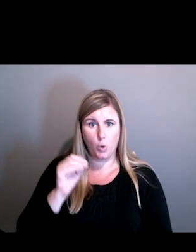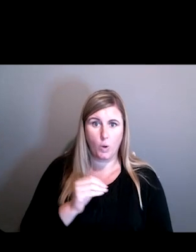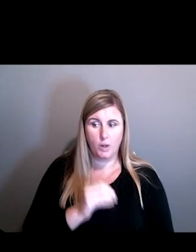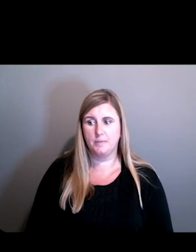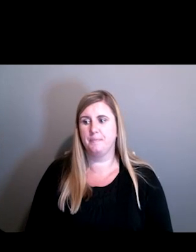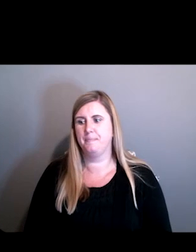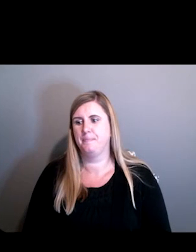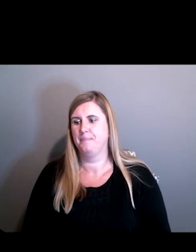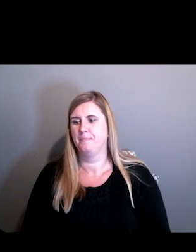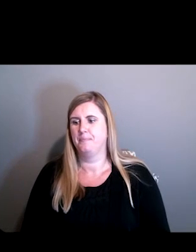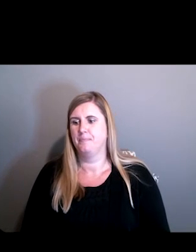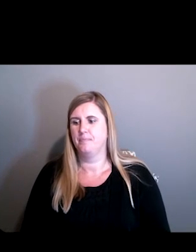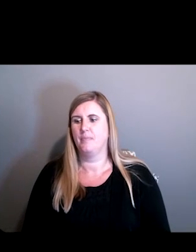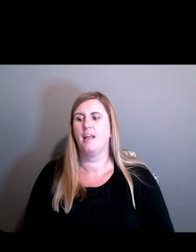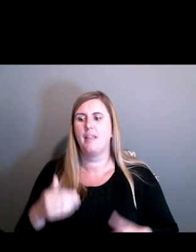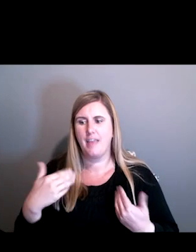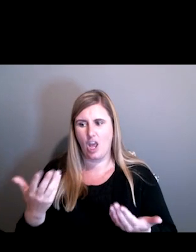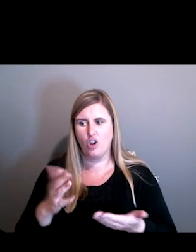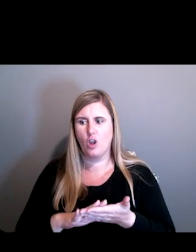the dinosaur.